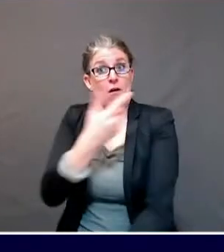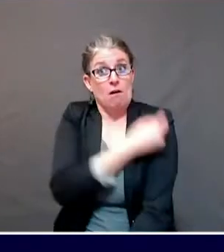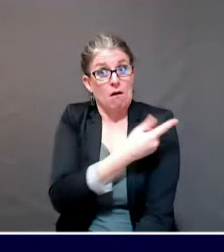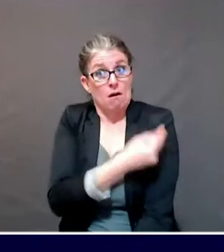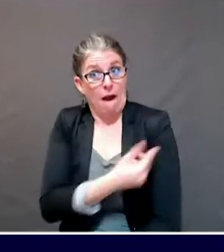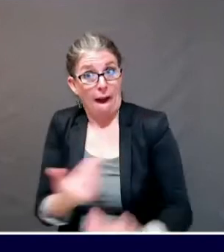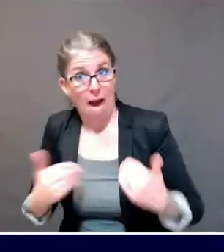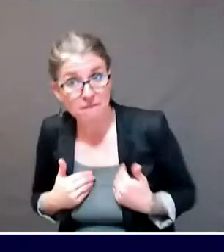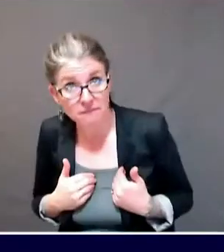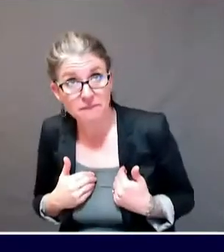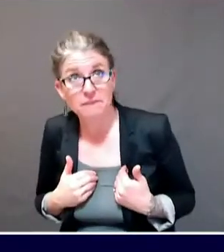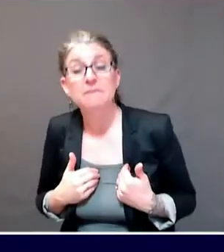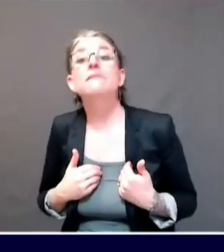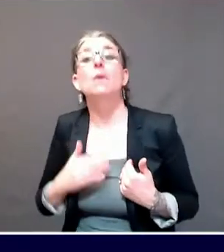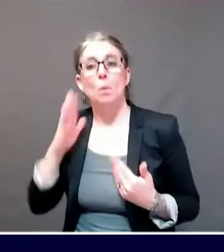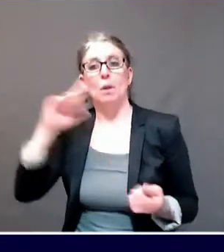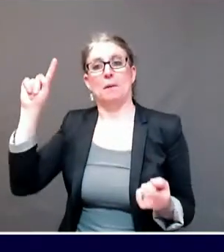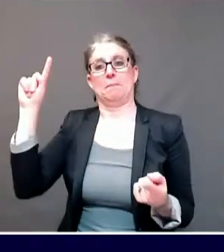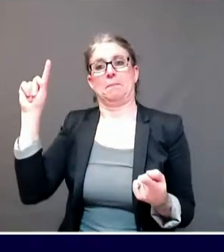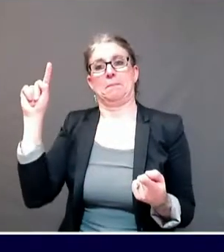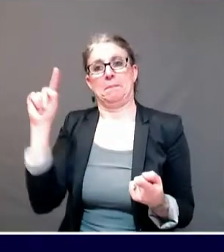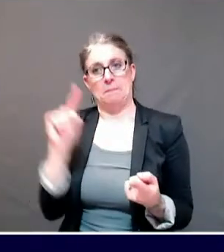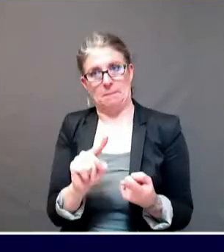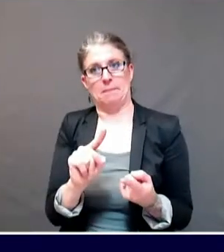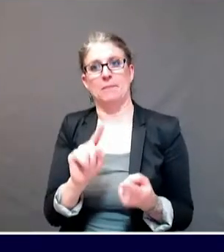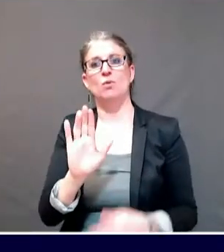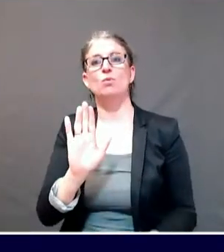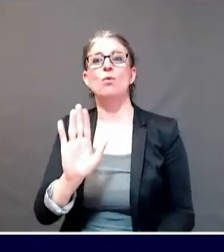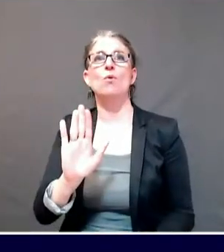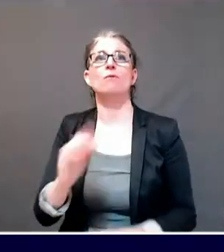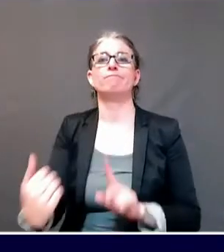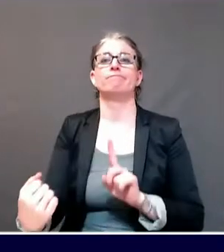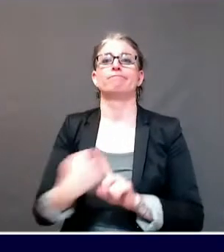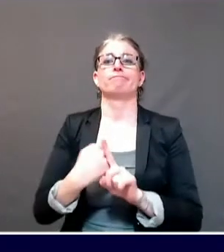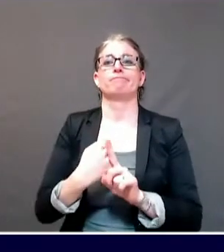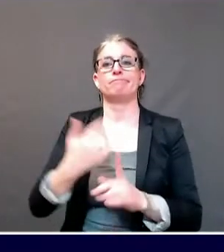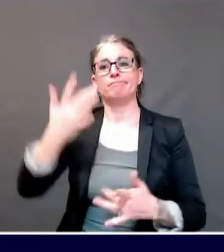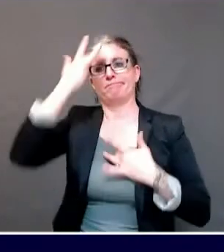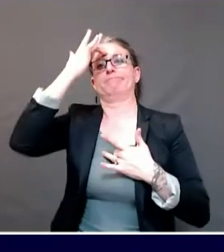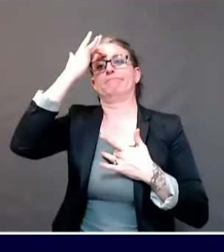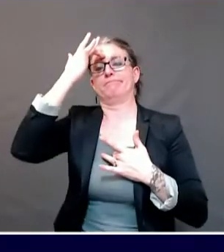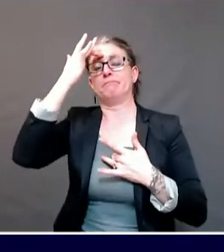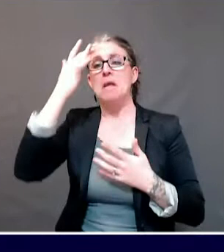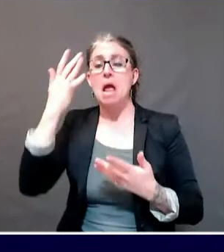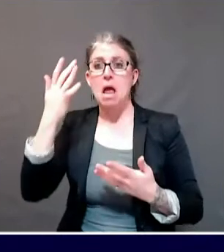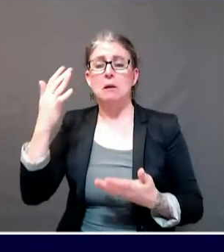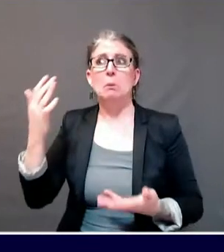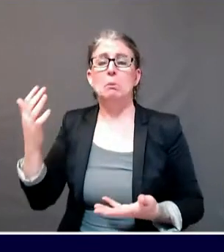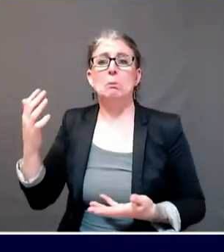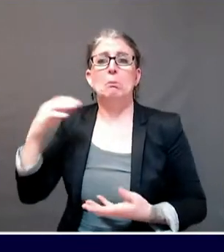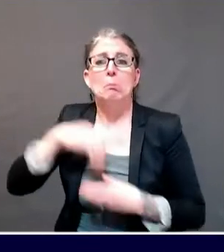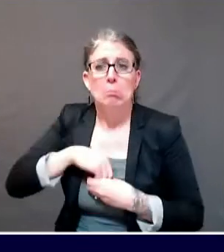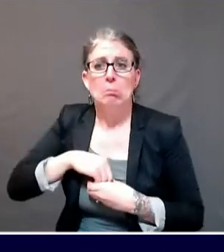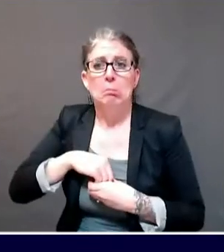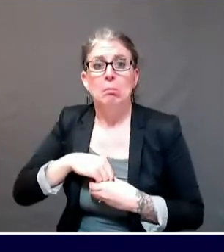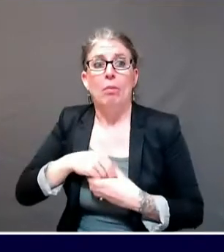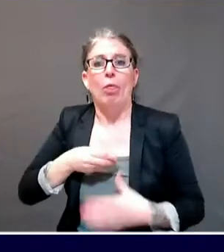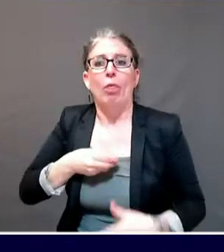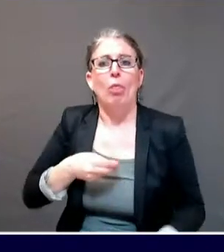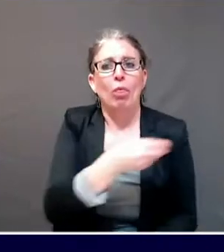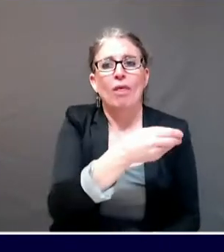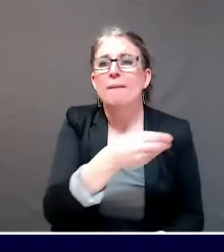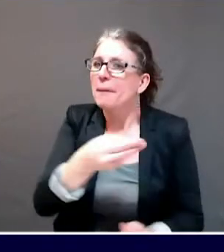know how significantly and whether that gets you to a level where you're not a risk to others. And for that reason, at this